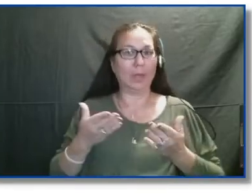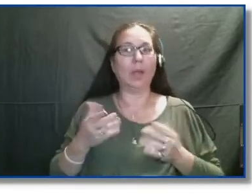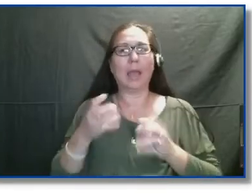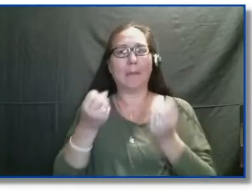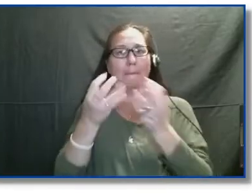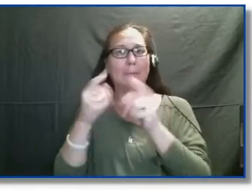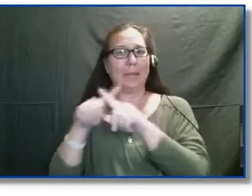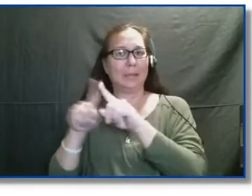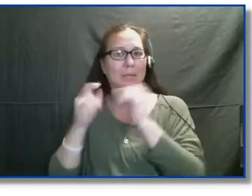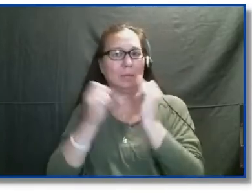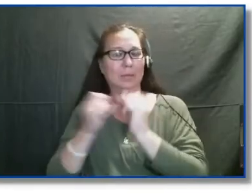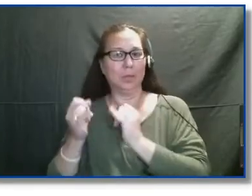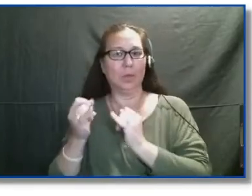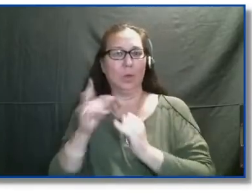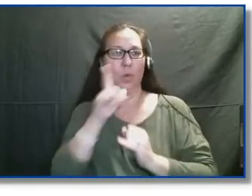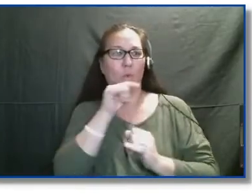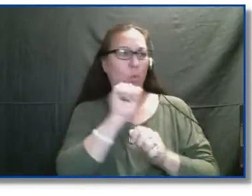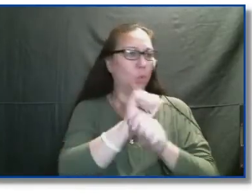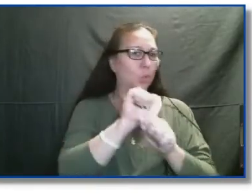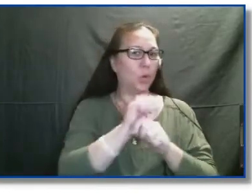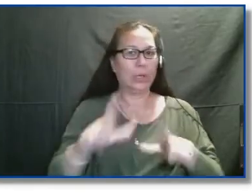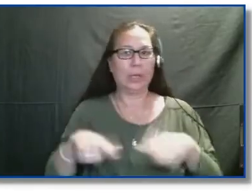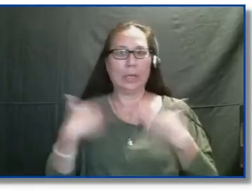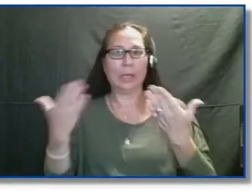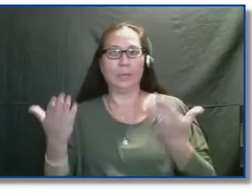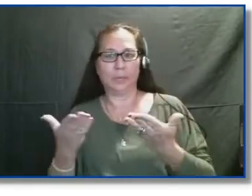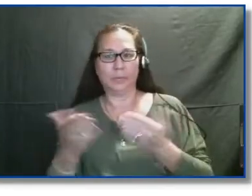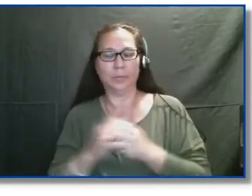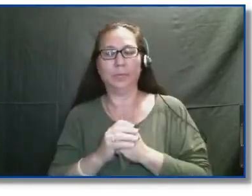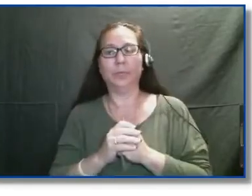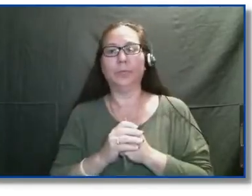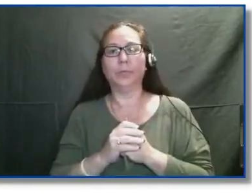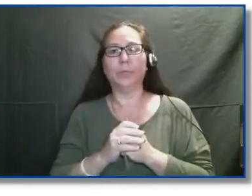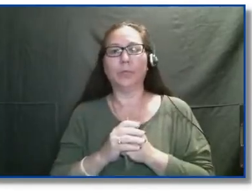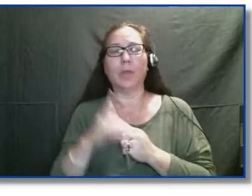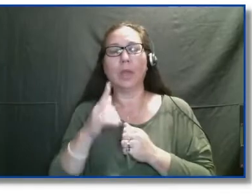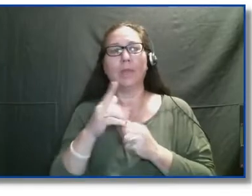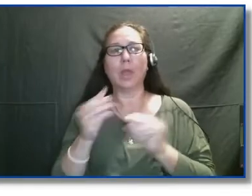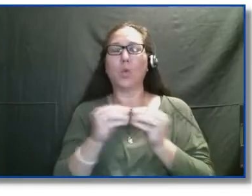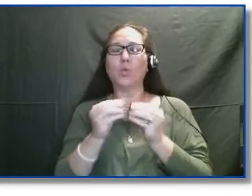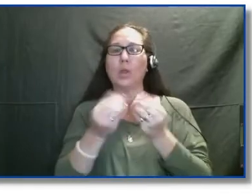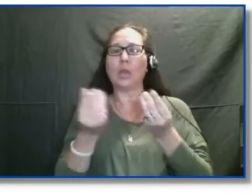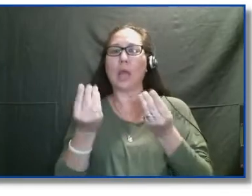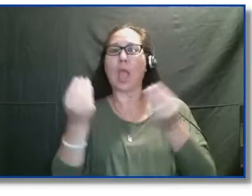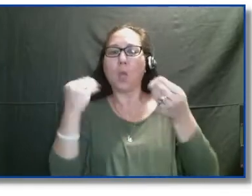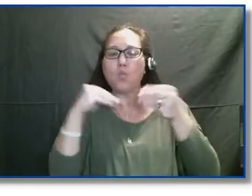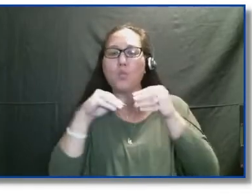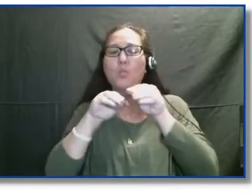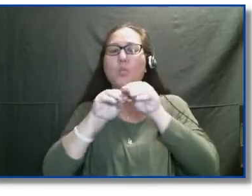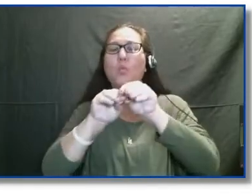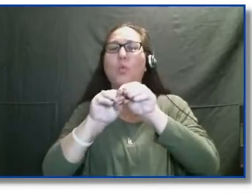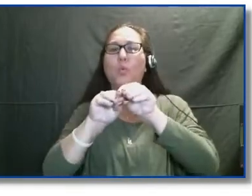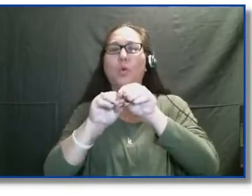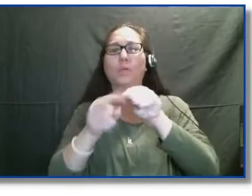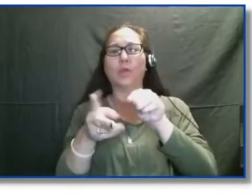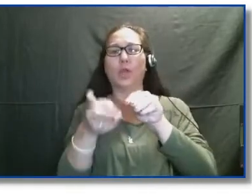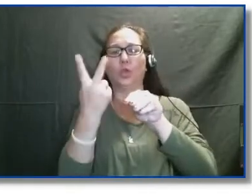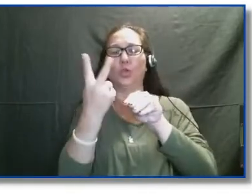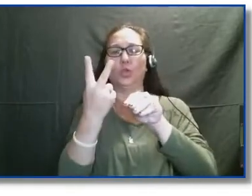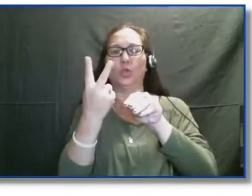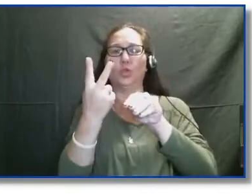work and live here. And they were morphed into two distinct